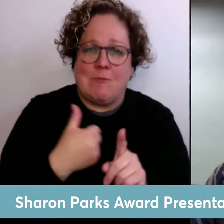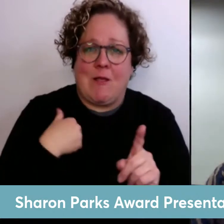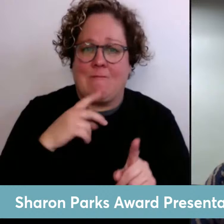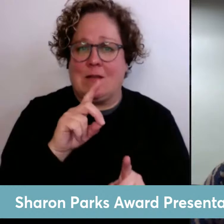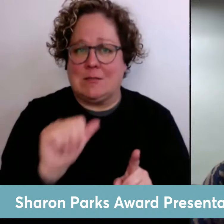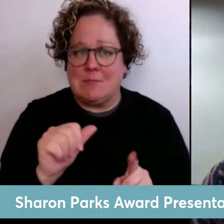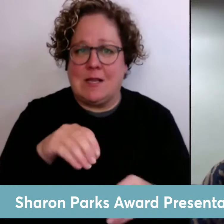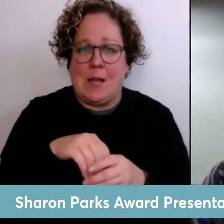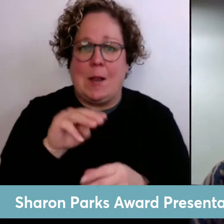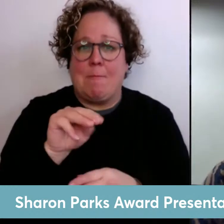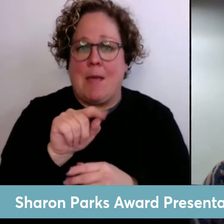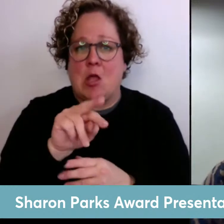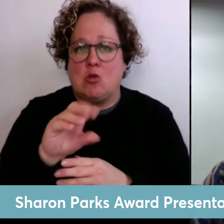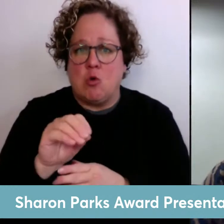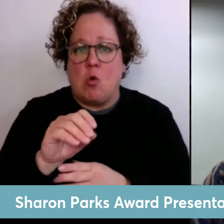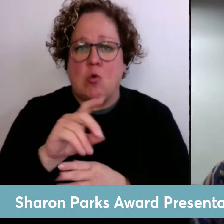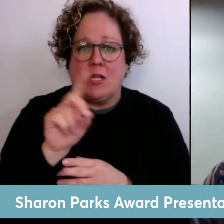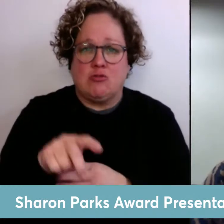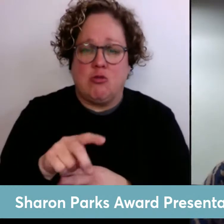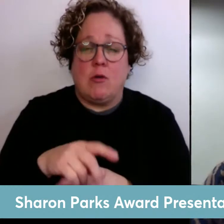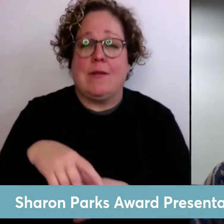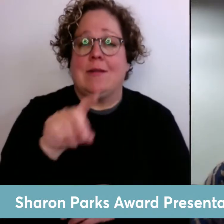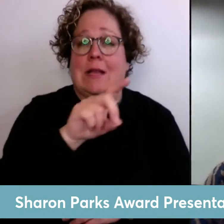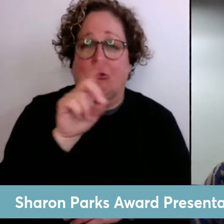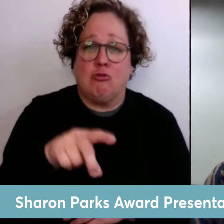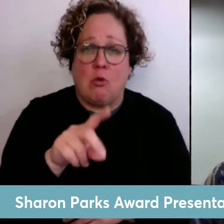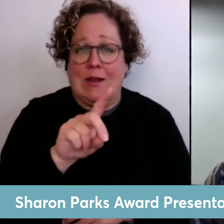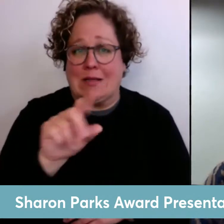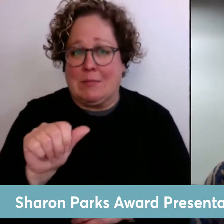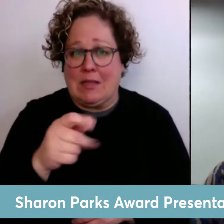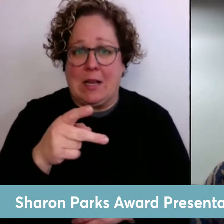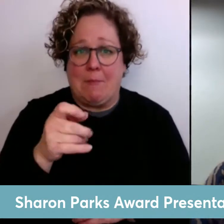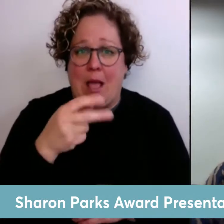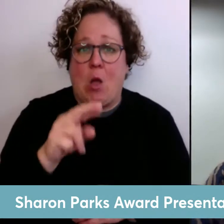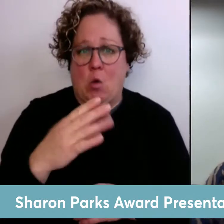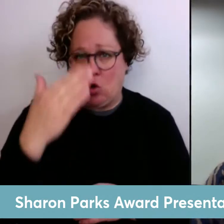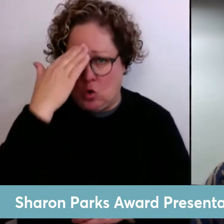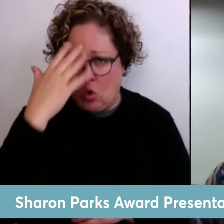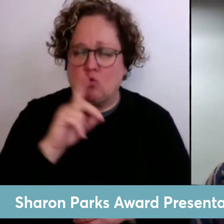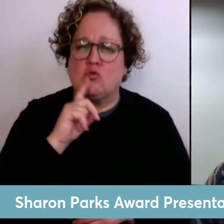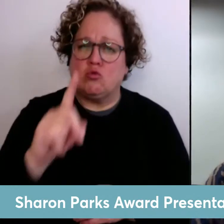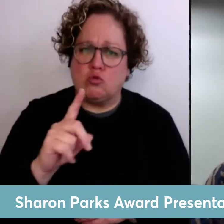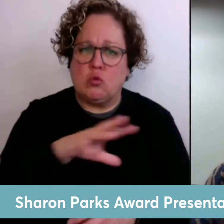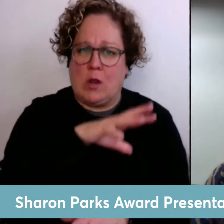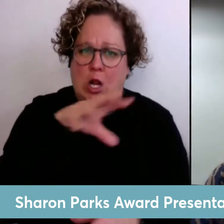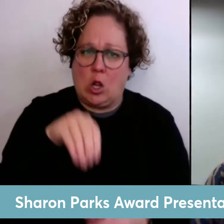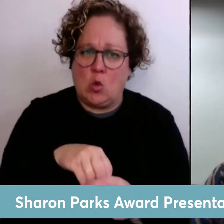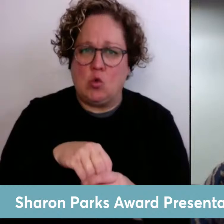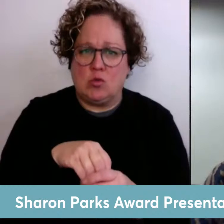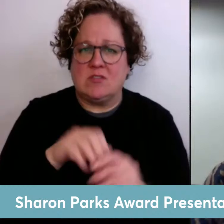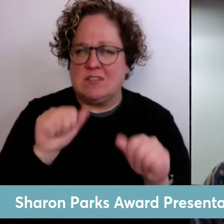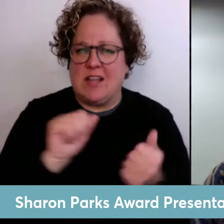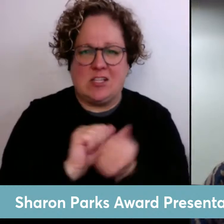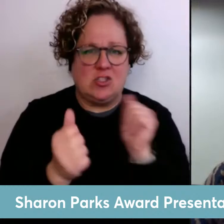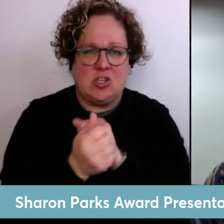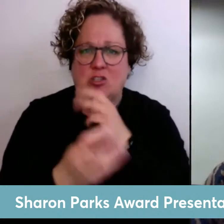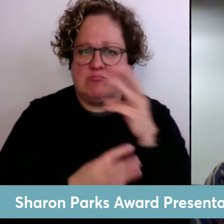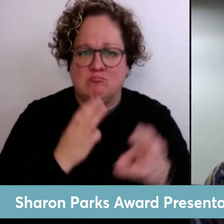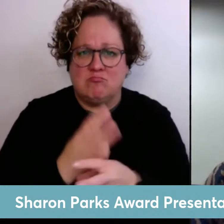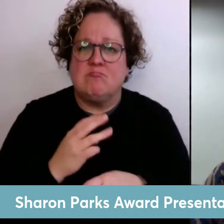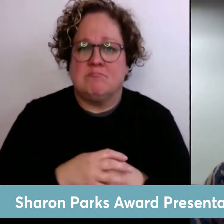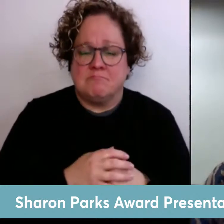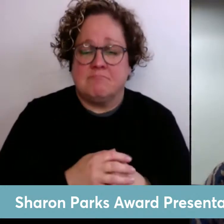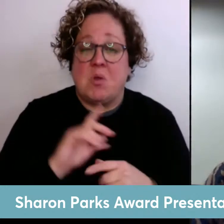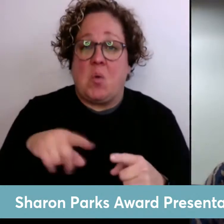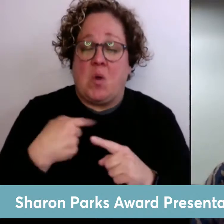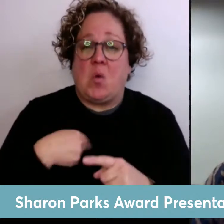Detroit. Detroit Disability Power knows that true inclusion is revolutionary. When we evolve